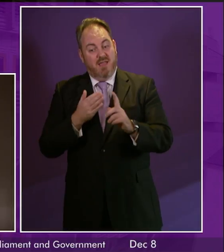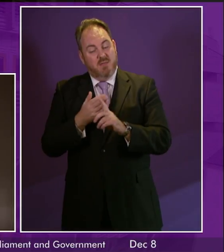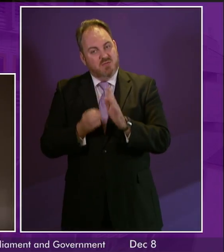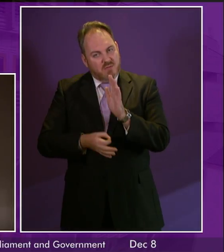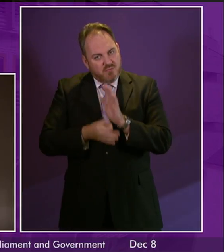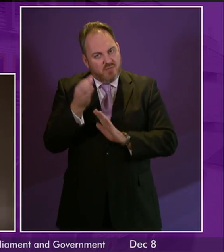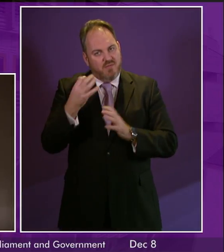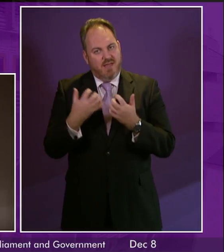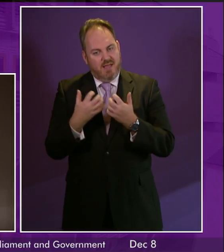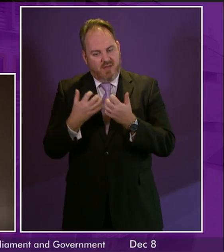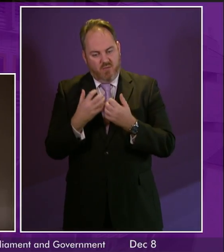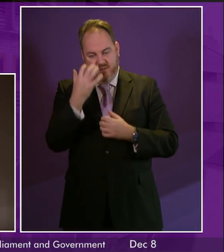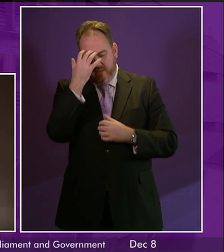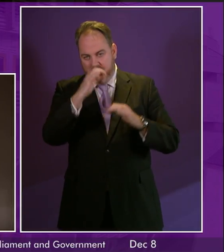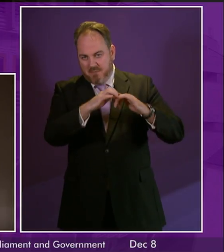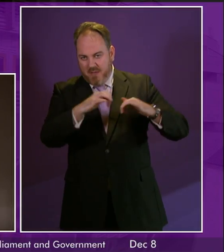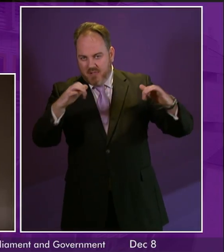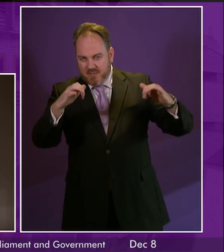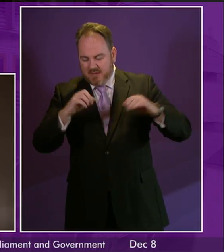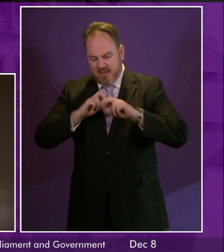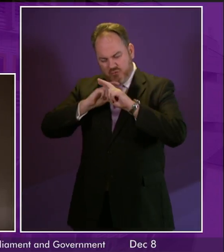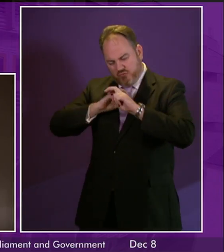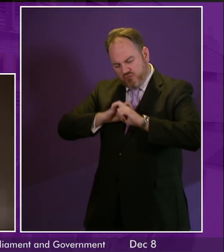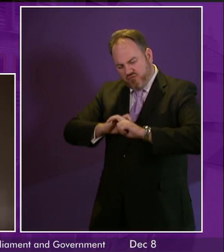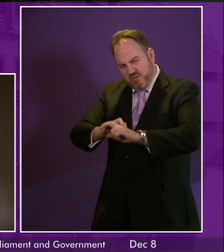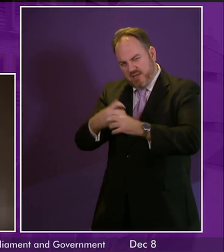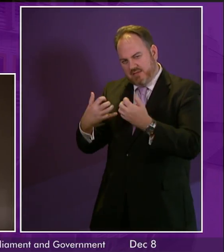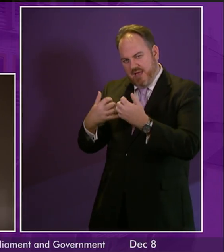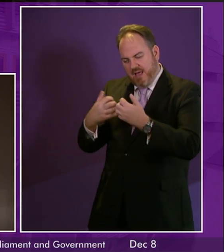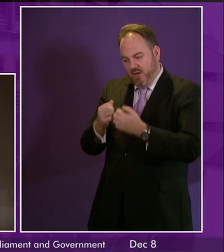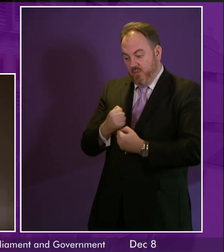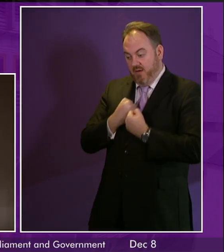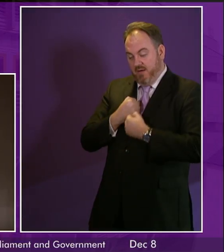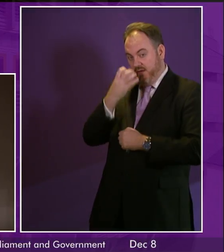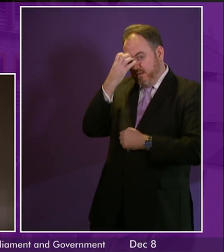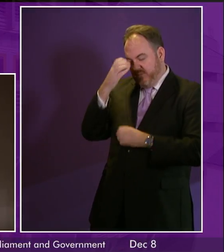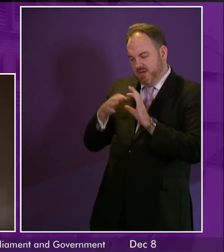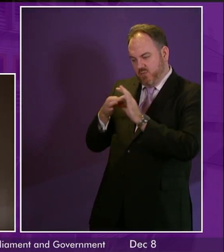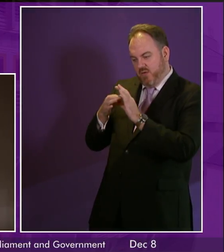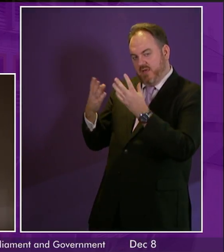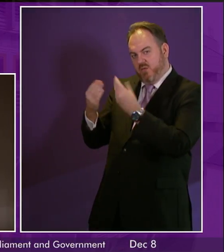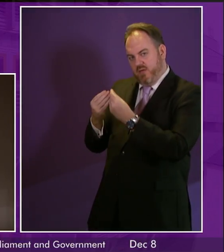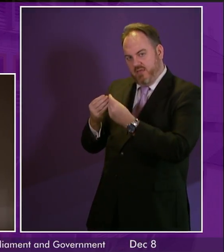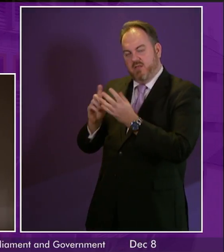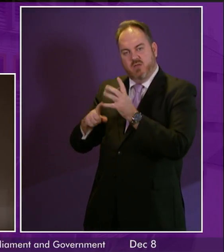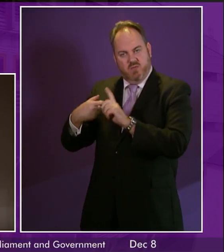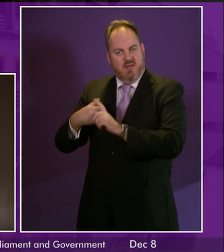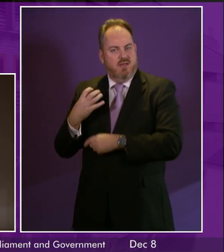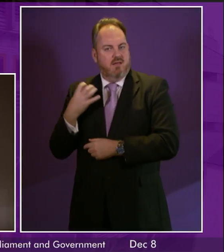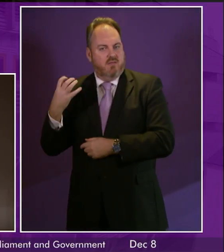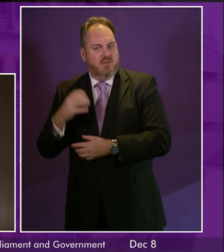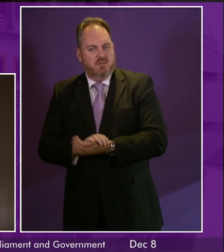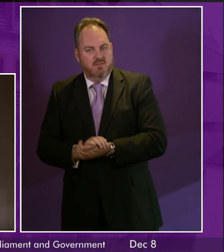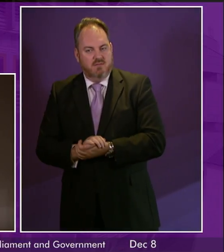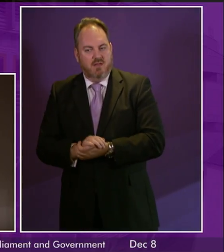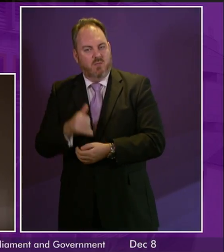Parliament to scrutinise the formal intergovernmental relations of the Scottish Government. In this new era of devolution that we are entering into,